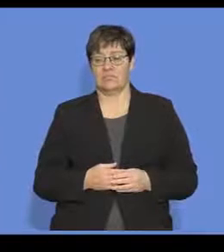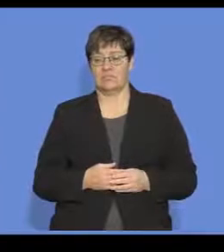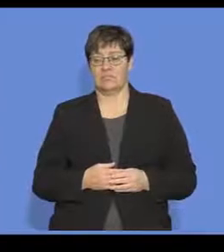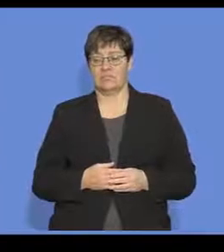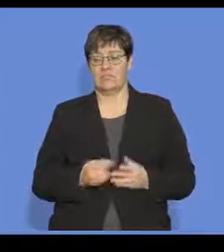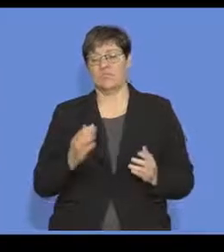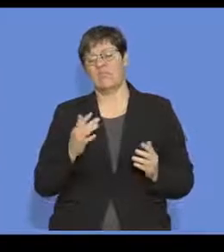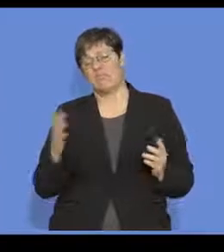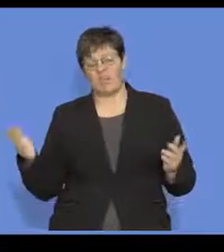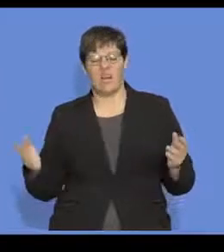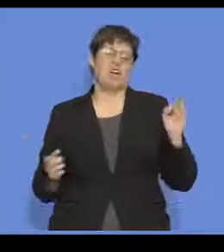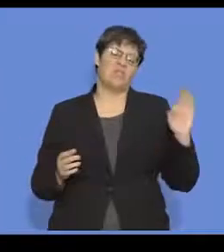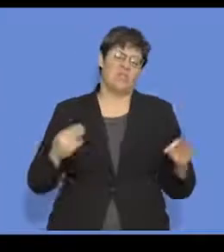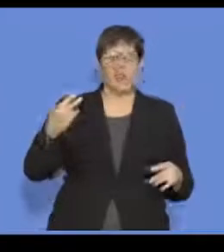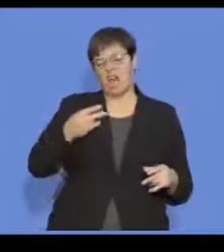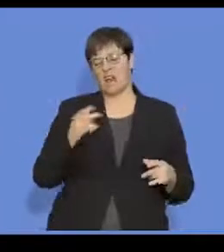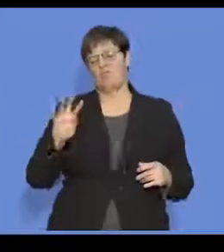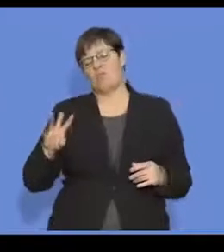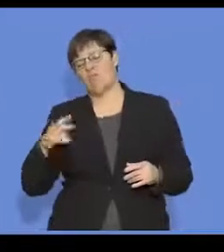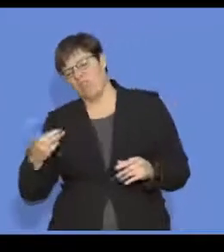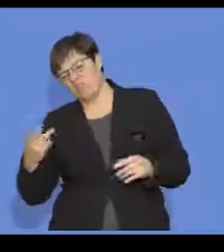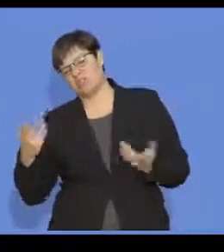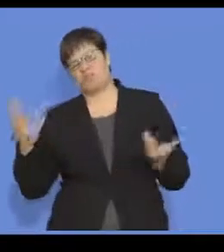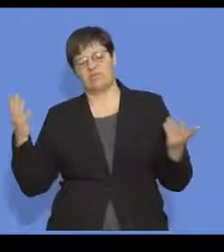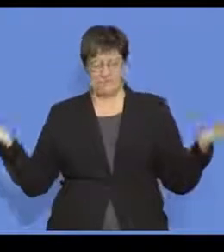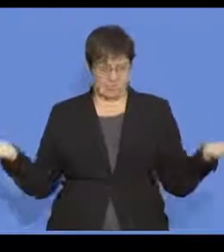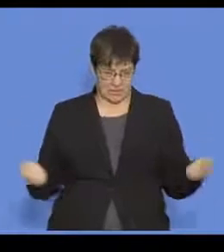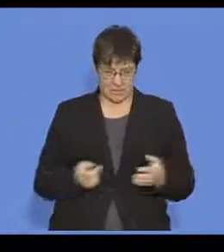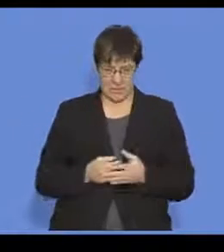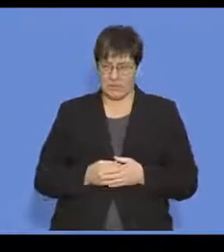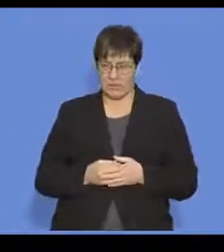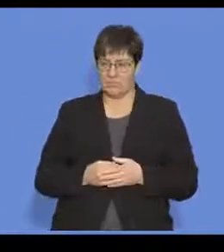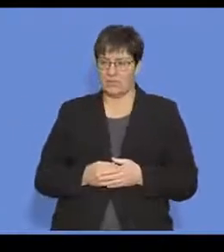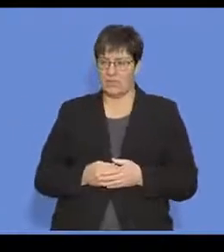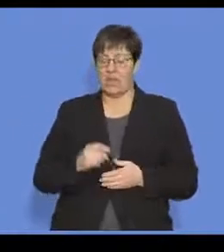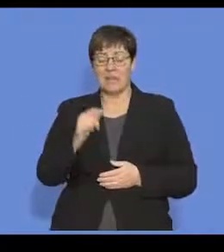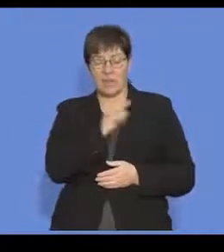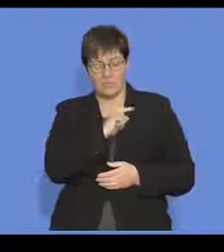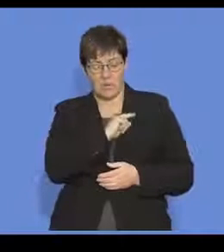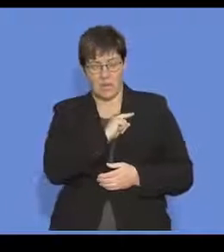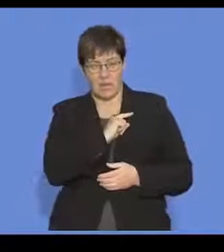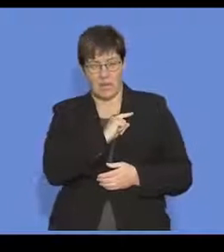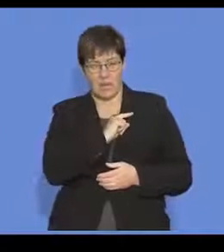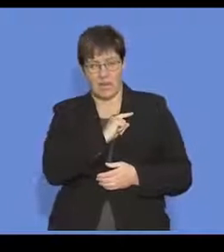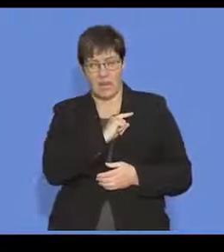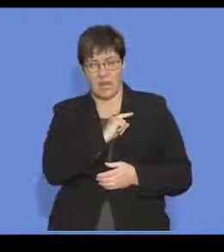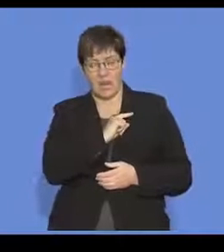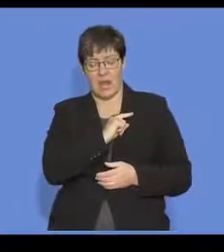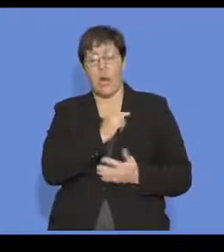So, and so on. 3 and H, 4, and so on. Therefore,